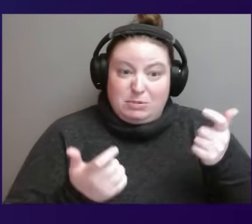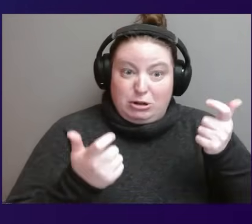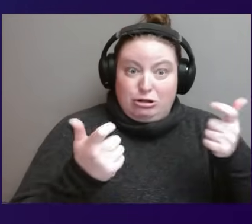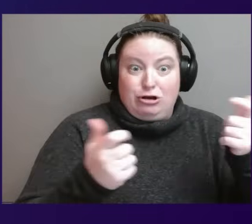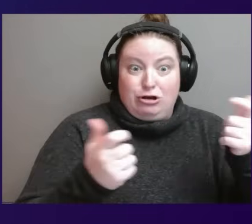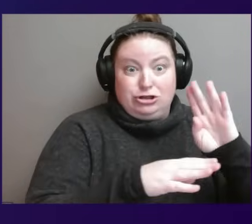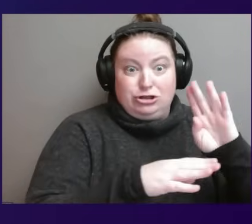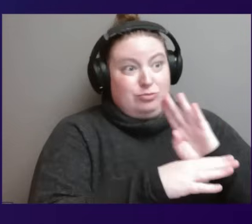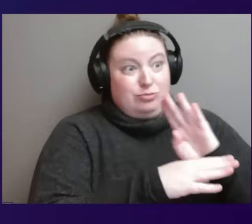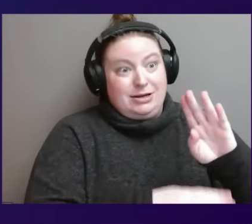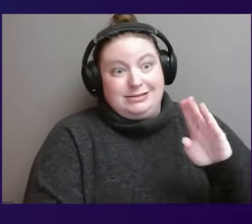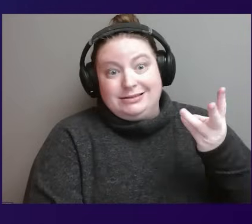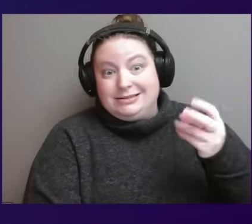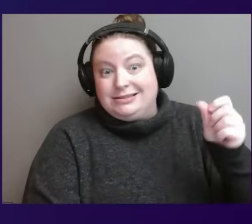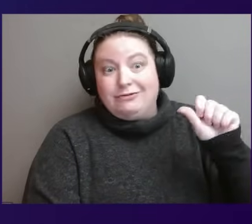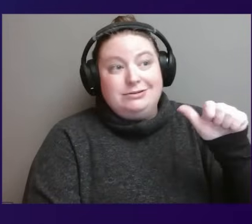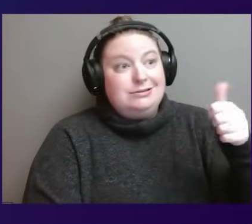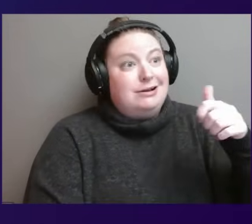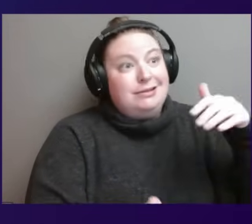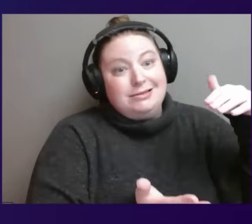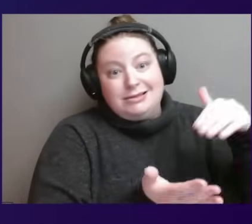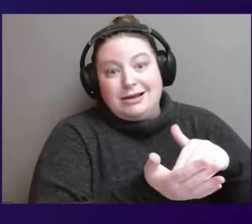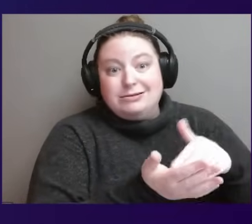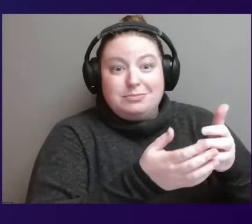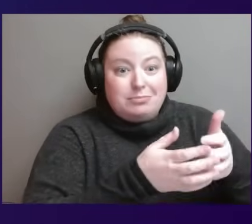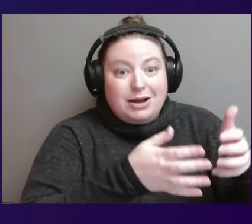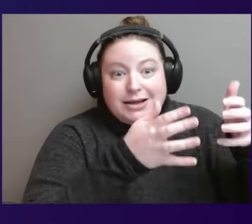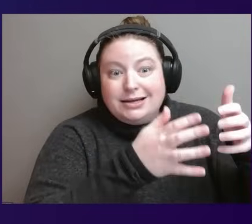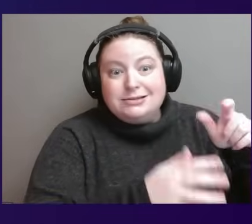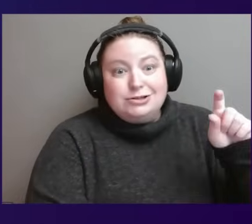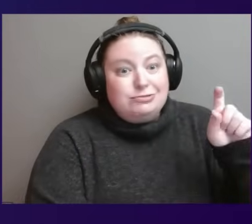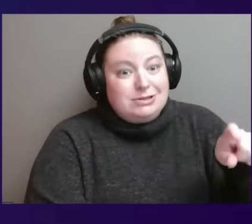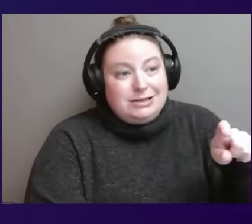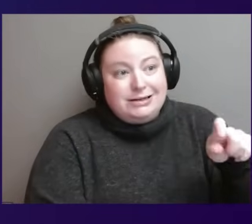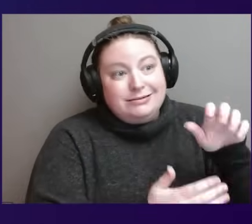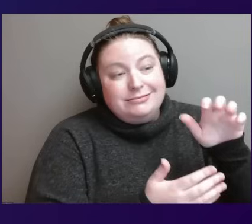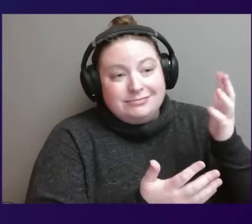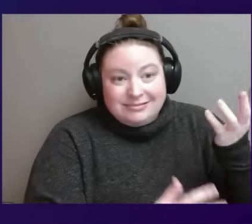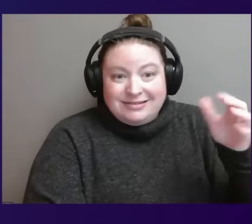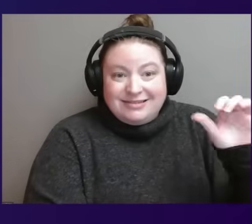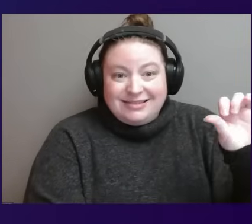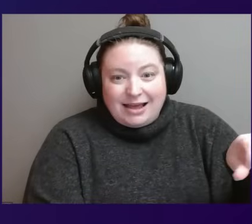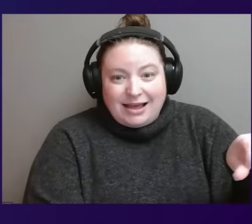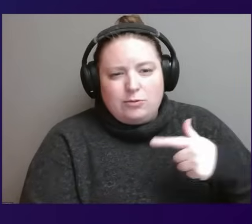thousands of accounts, tens of thousands of buckets, and you need that. We offer that for customers.